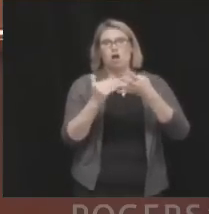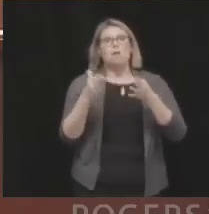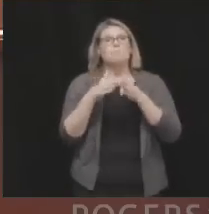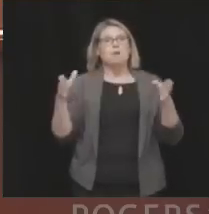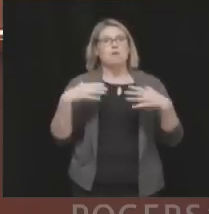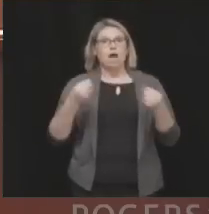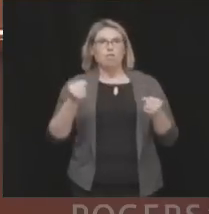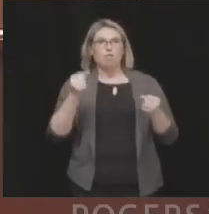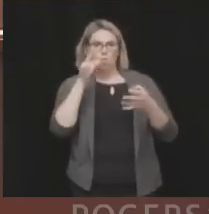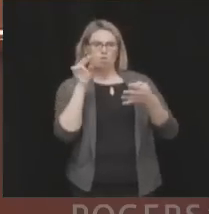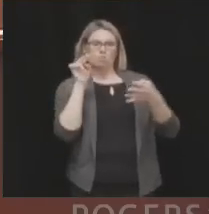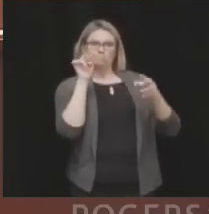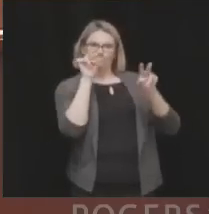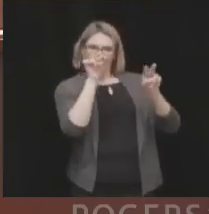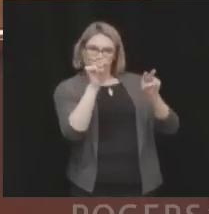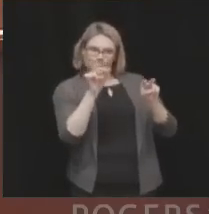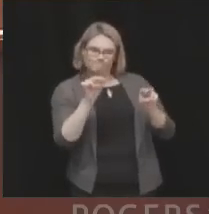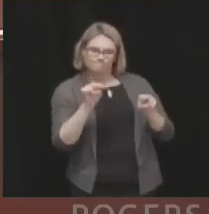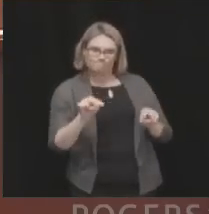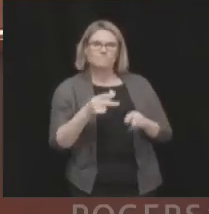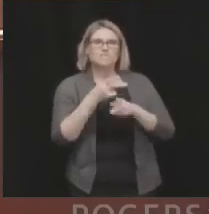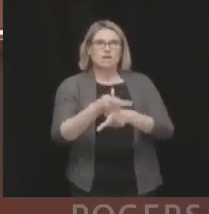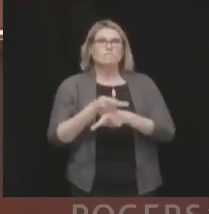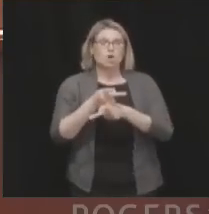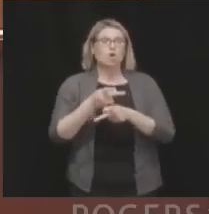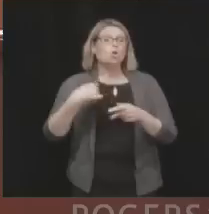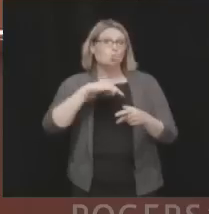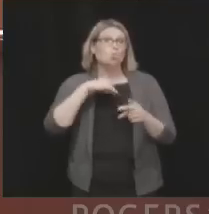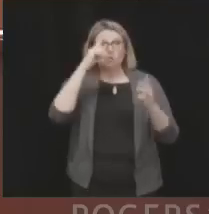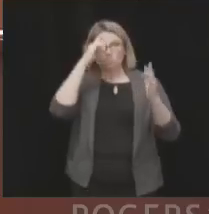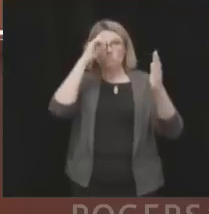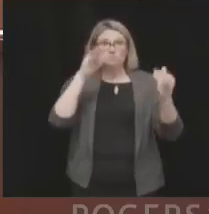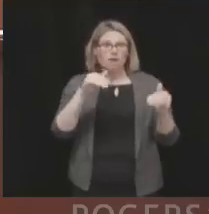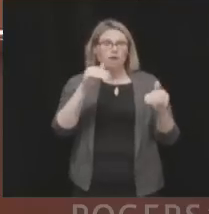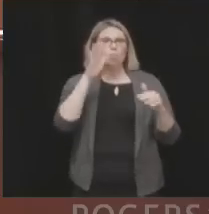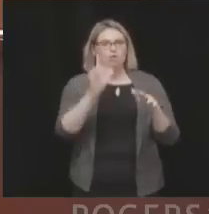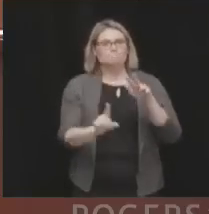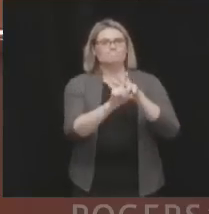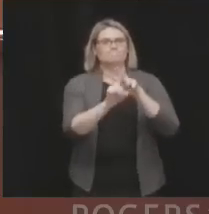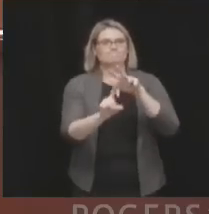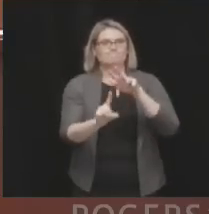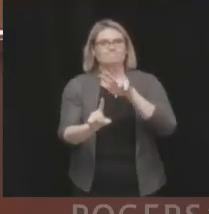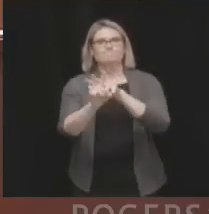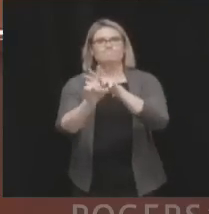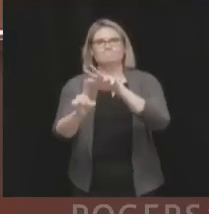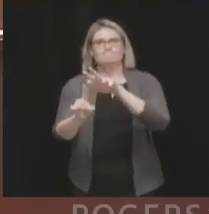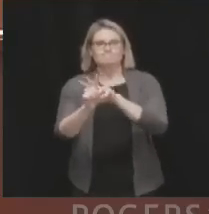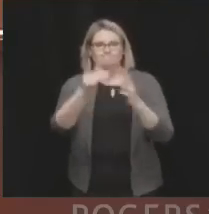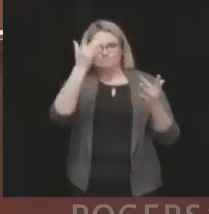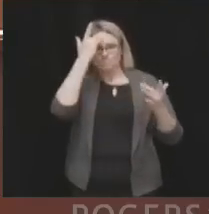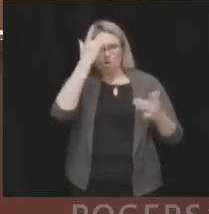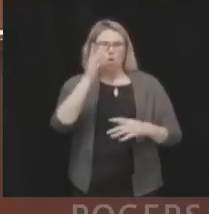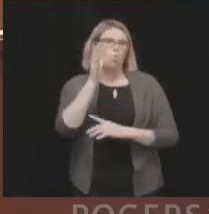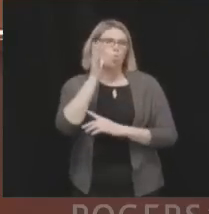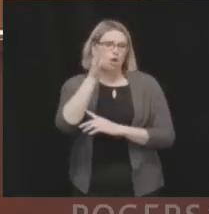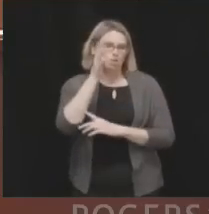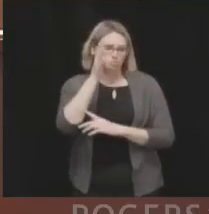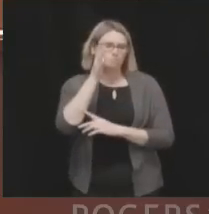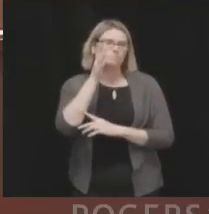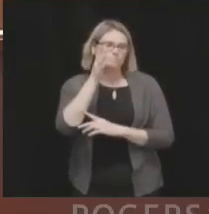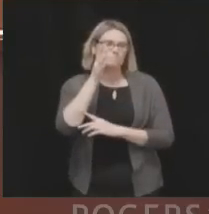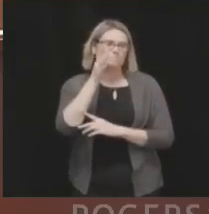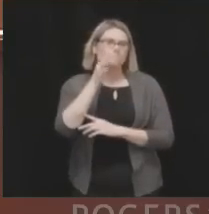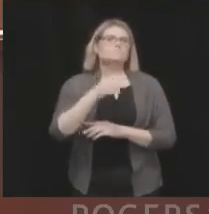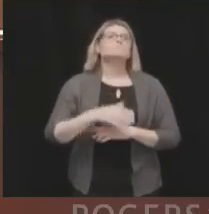déroulement des différentes phases. Nous devons agir de manière responsable de notre